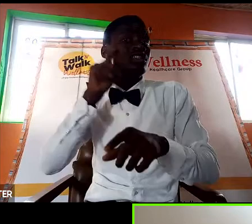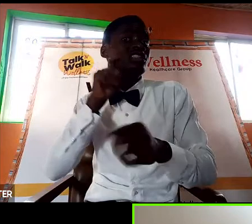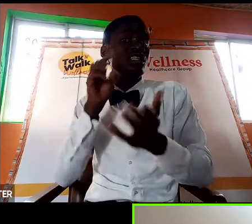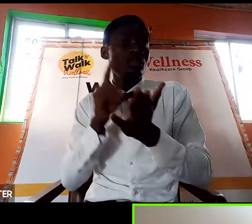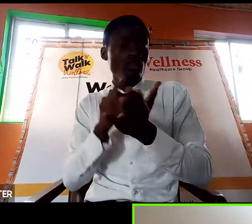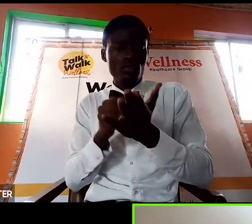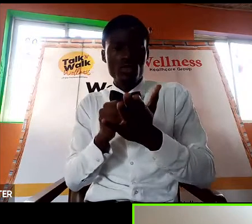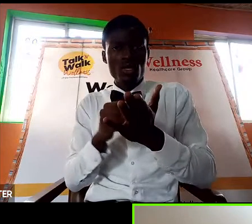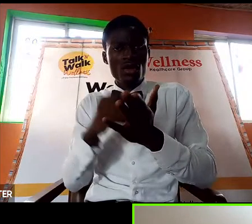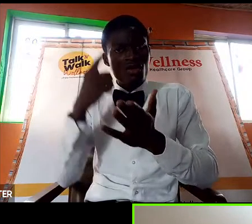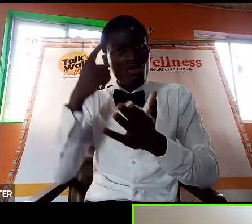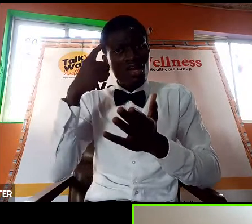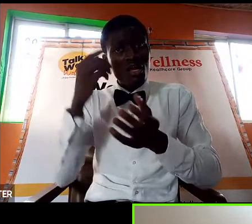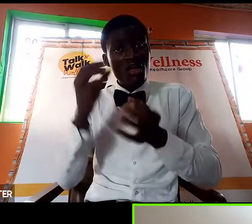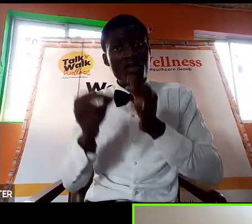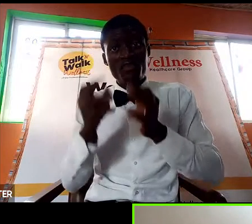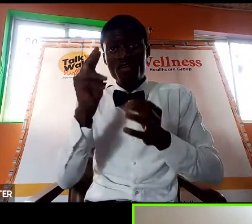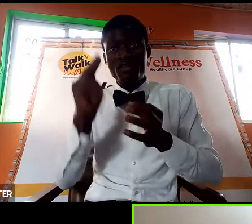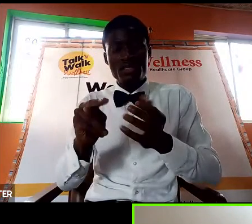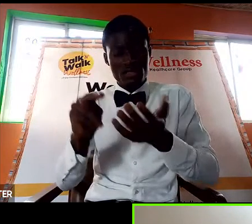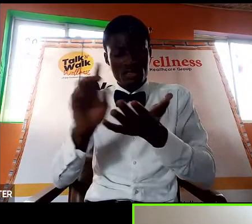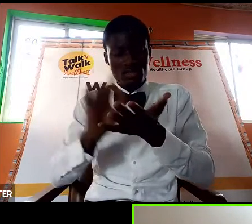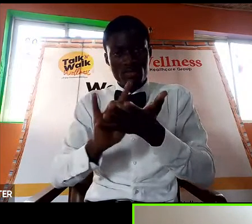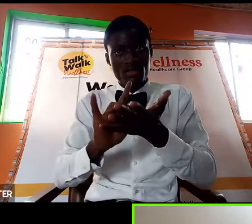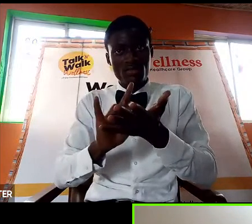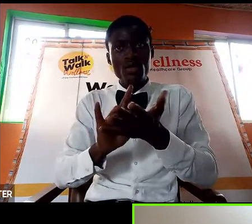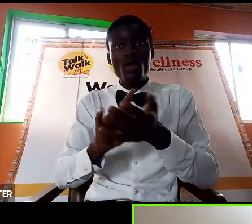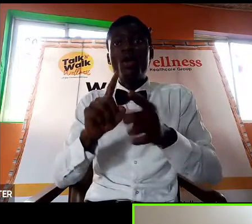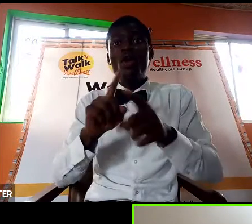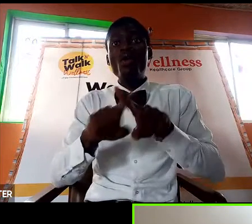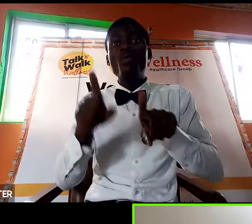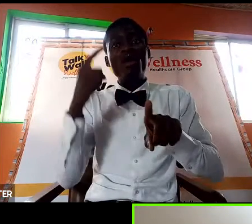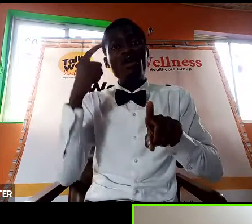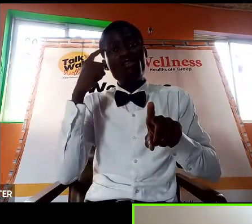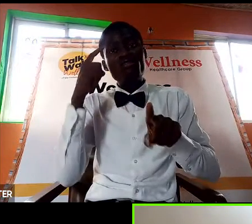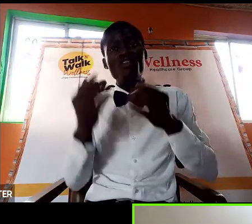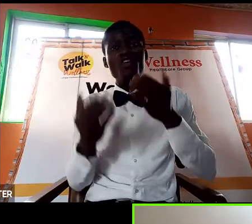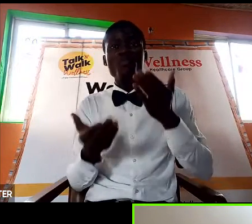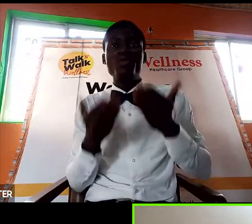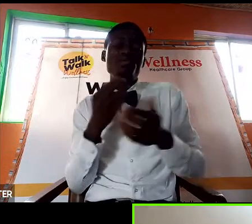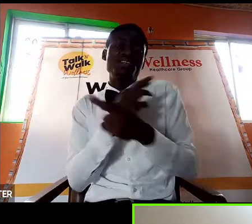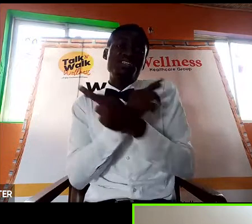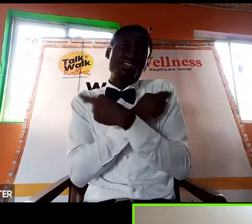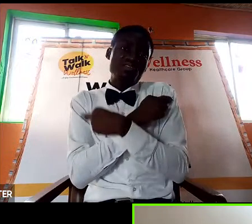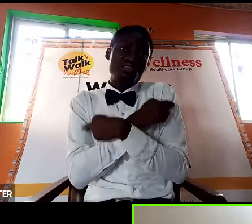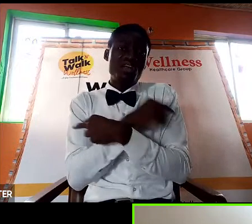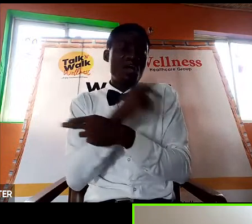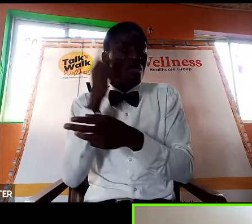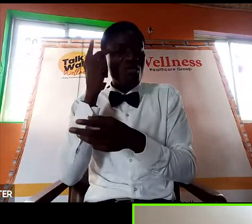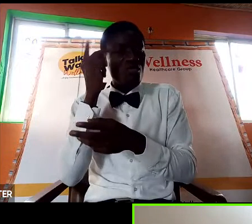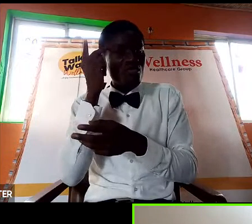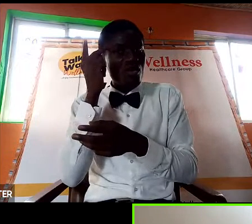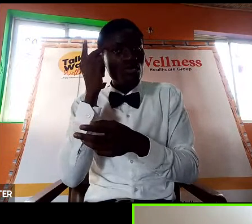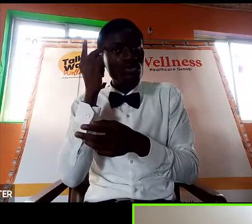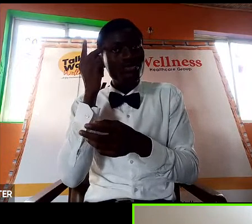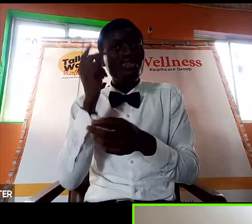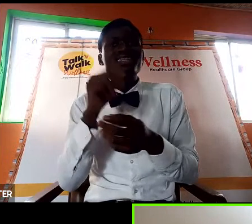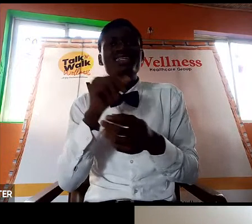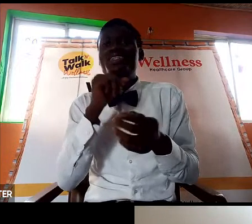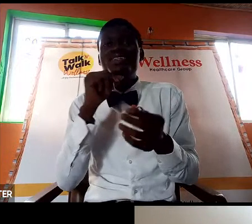be referred. But for recreational purpose, maybe once in a while, maybe not a bad idea.